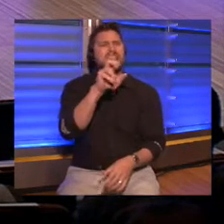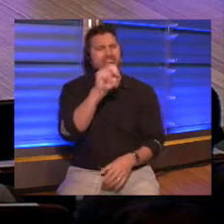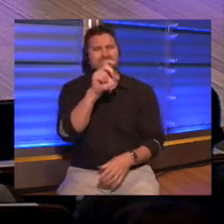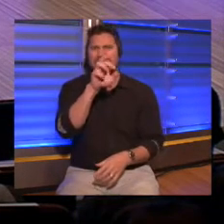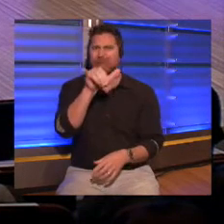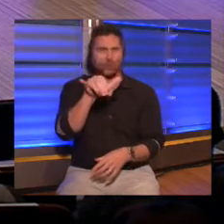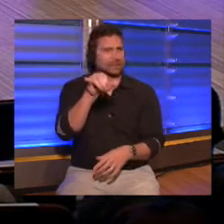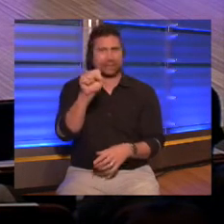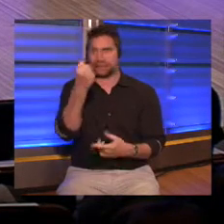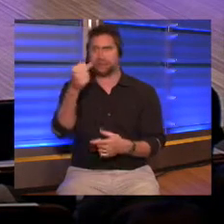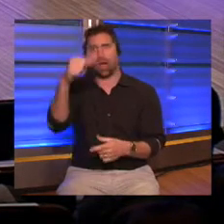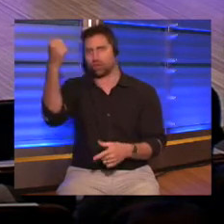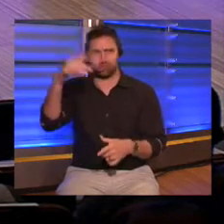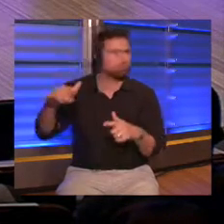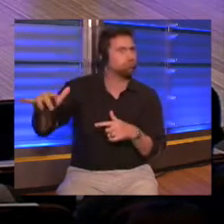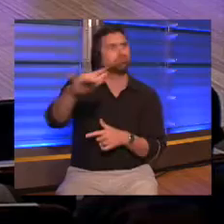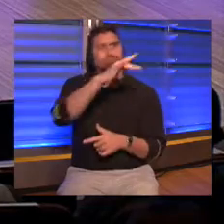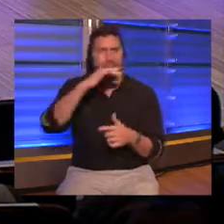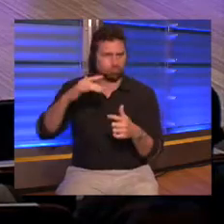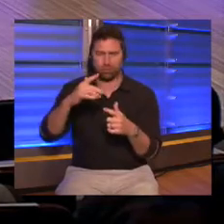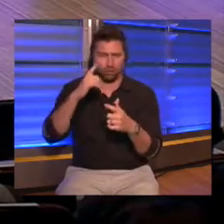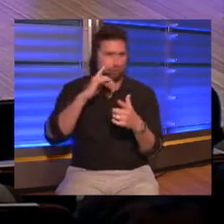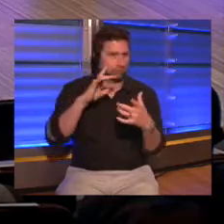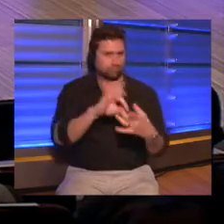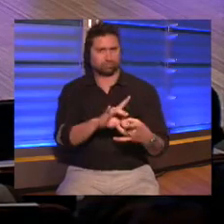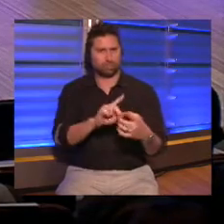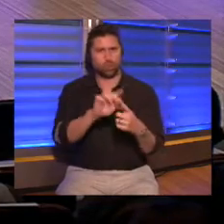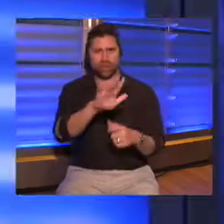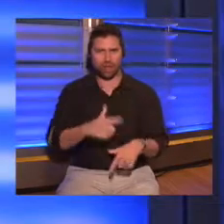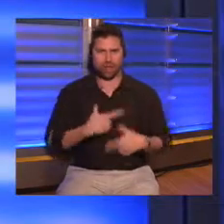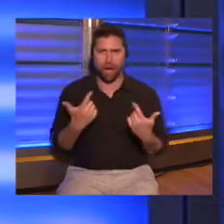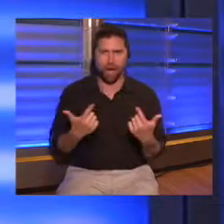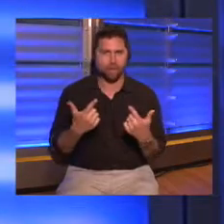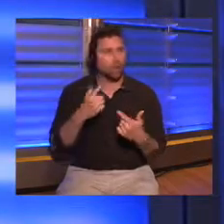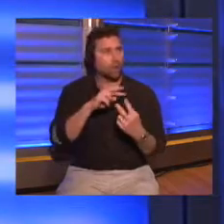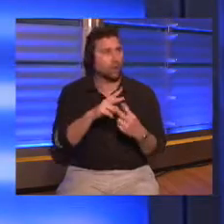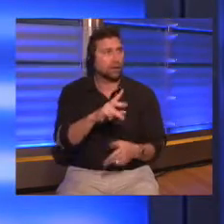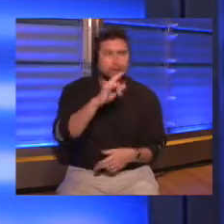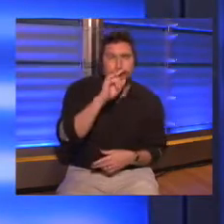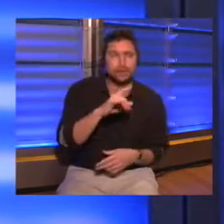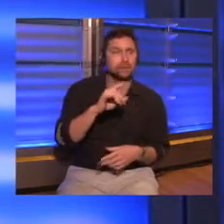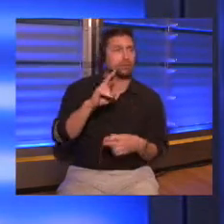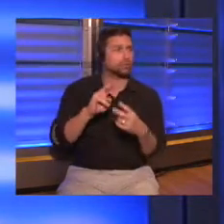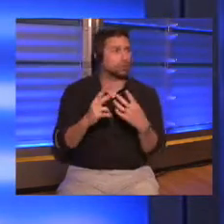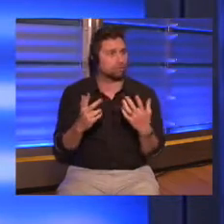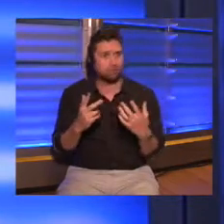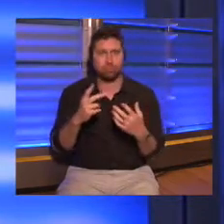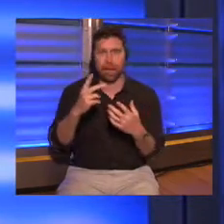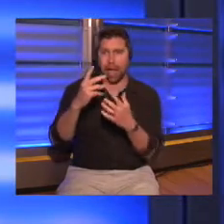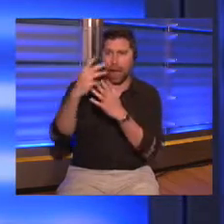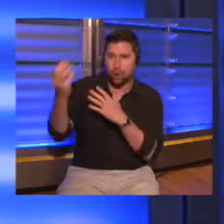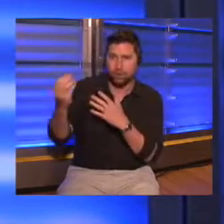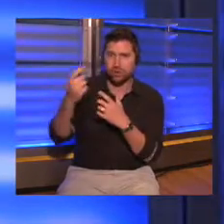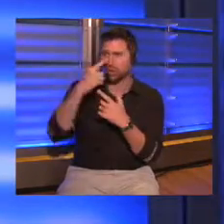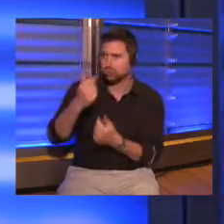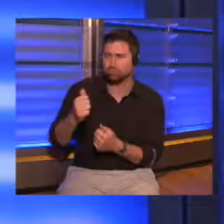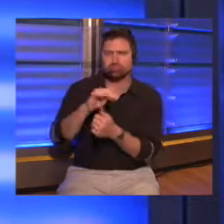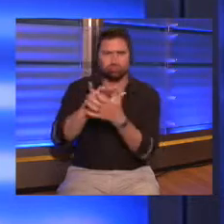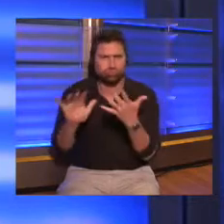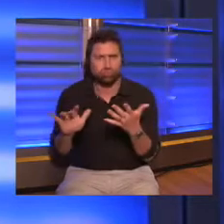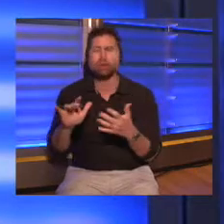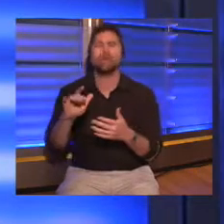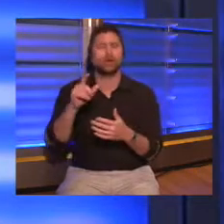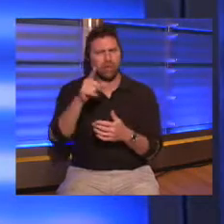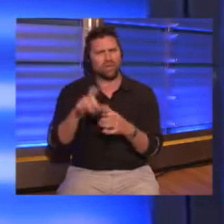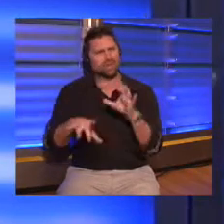around all over the place that are people connected to their lives, whether it's their kids, whether it's their outside interests, et cetera. So you got to